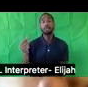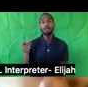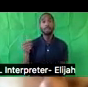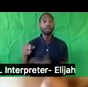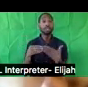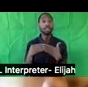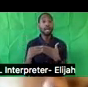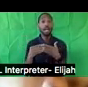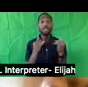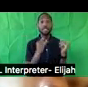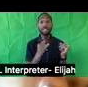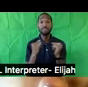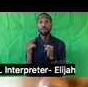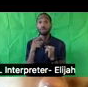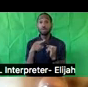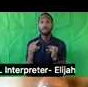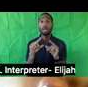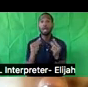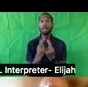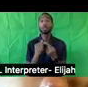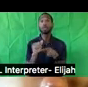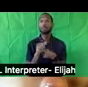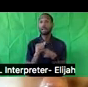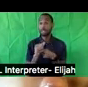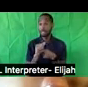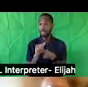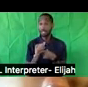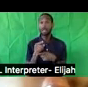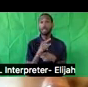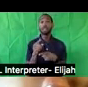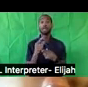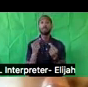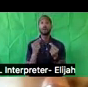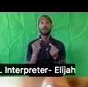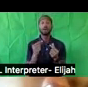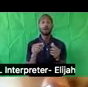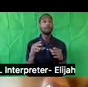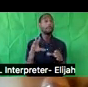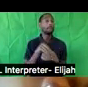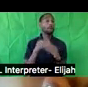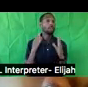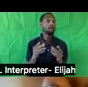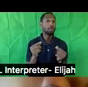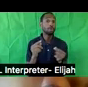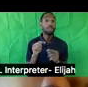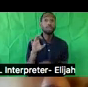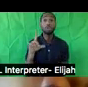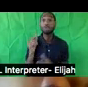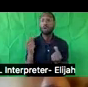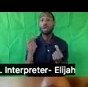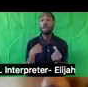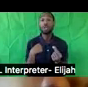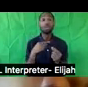guides individual and group practices which equip participants with tools to articulate their